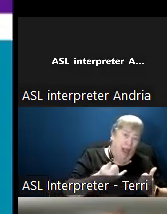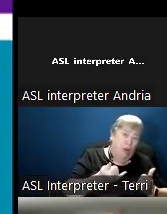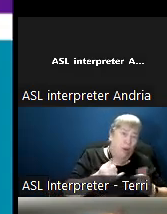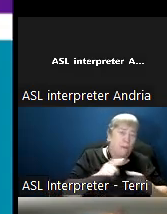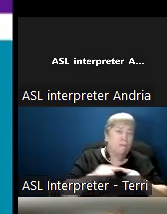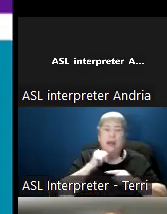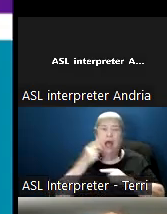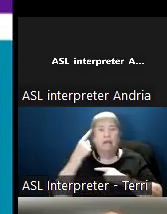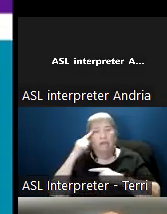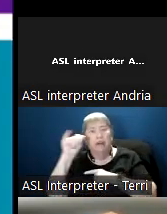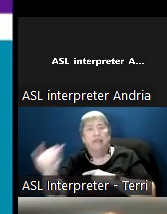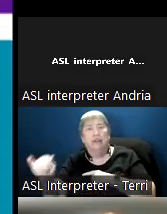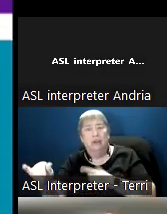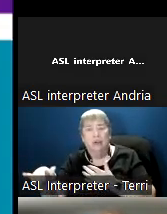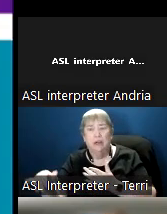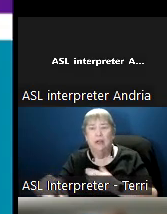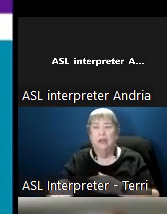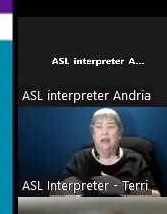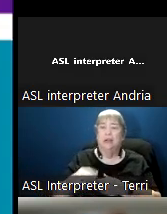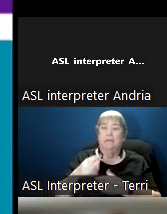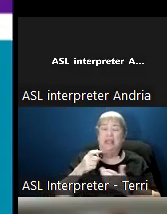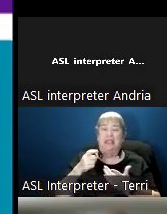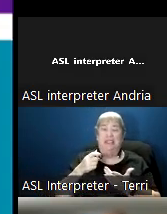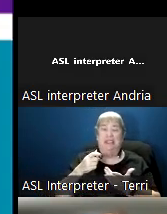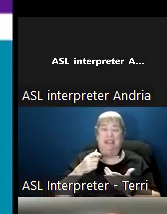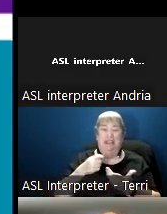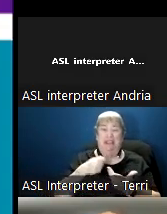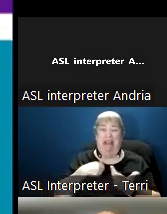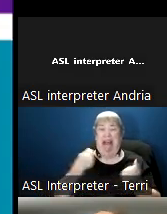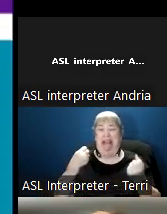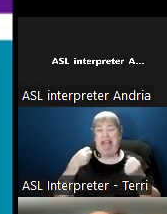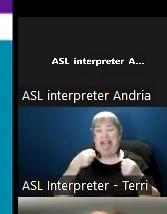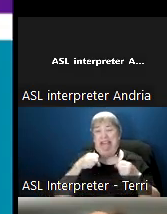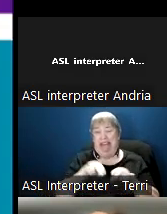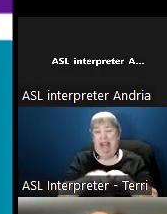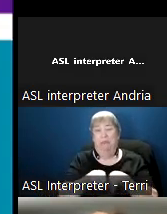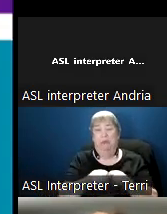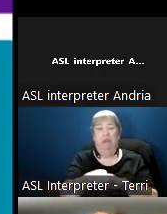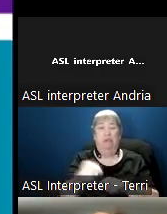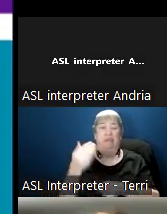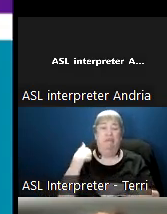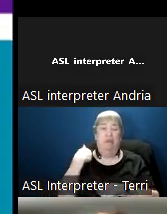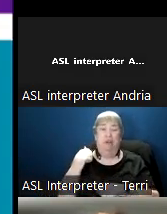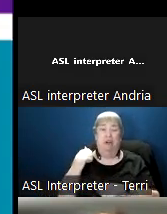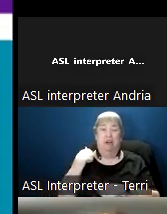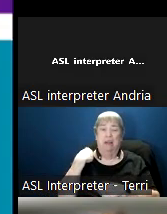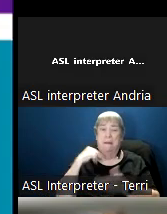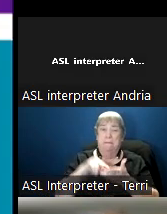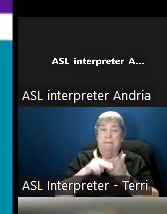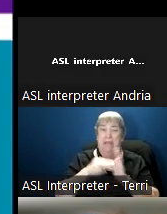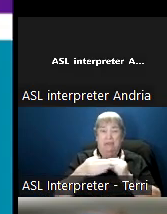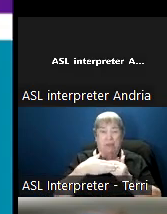if you've been in a relationship and you've slept with the person before, they may feel like they don't really have a right to turn the person down now, but